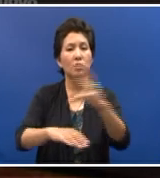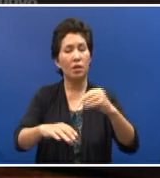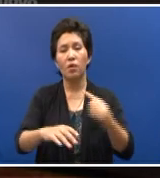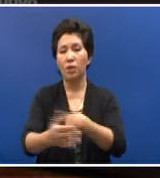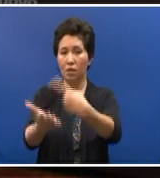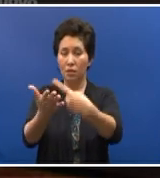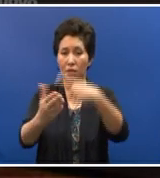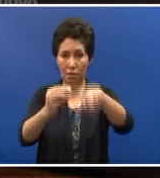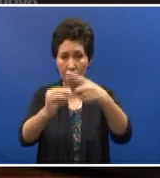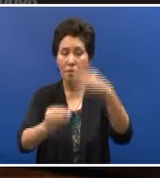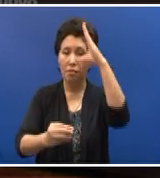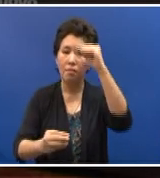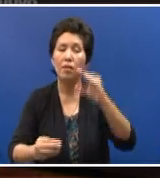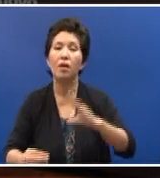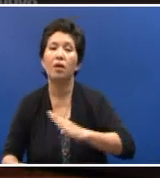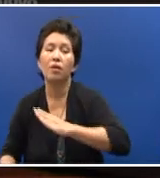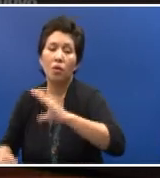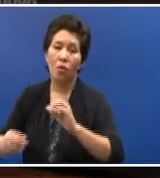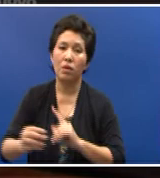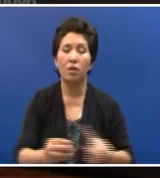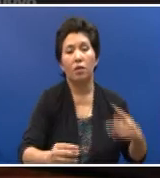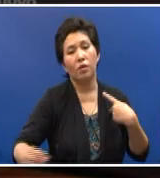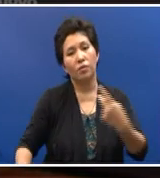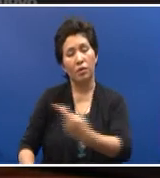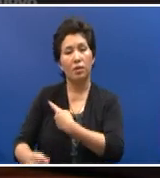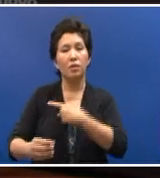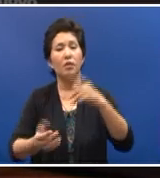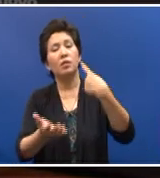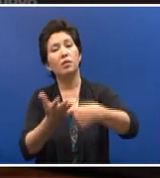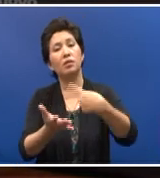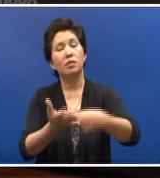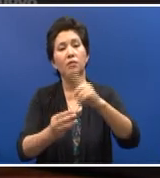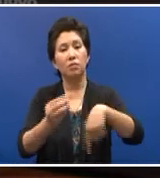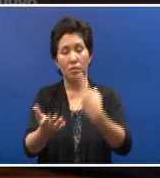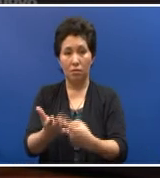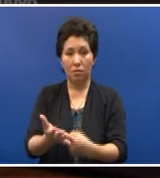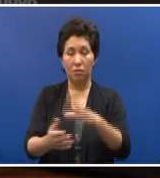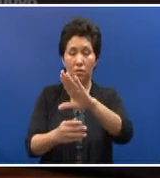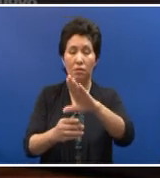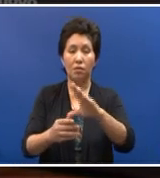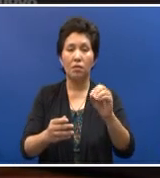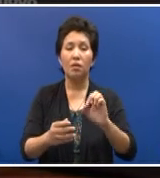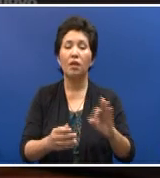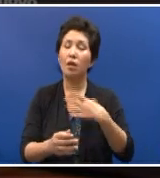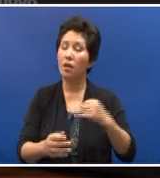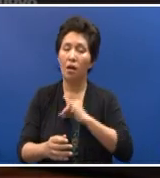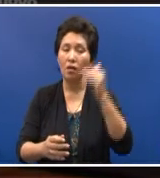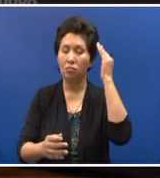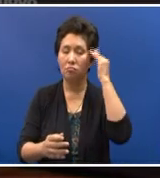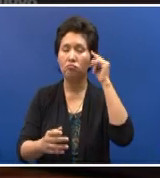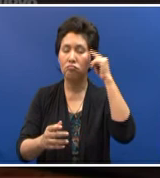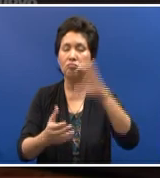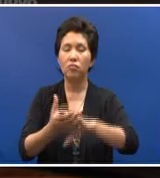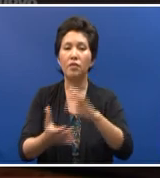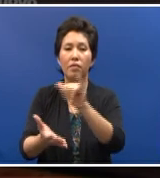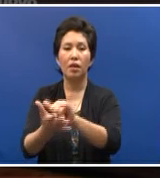about men, okay, when we talk about men, usually we are going to talk about the human needs. And I believe that